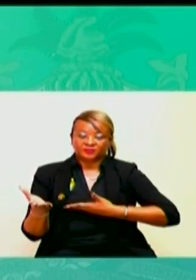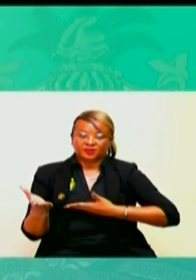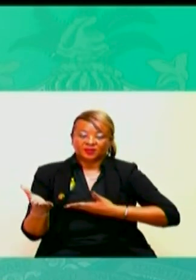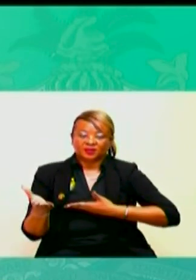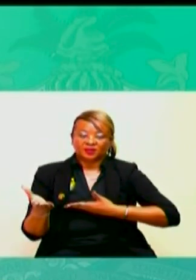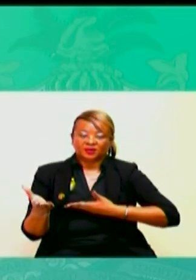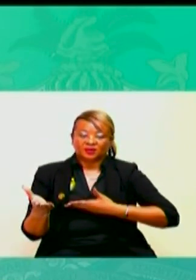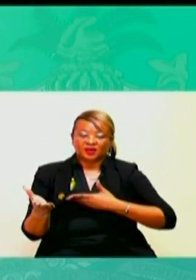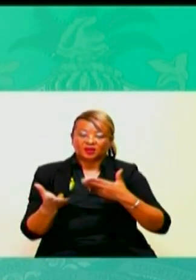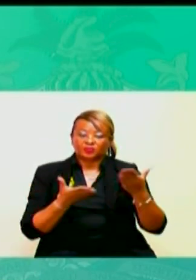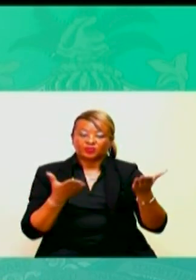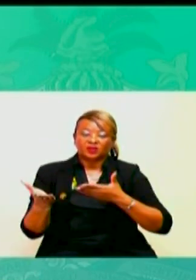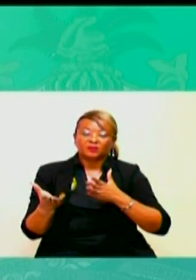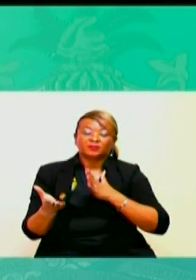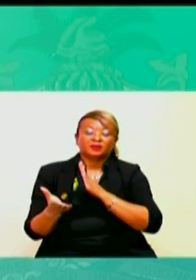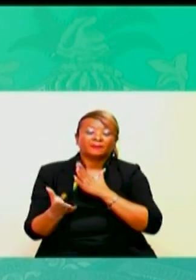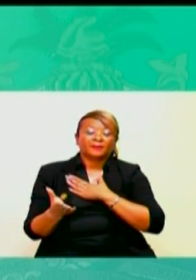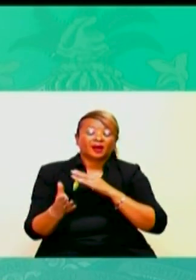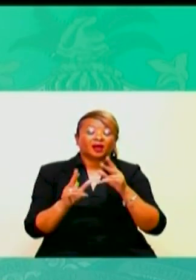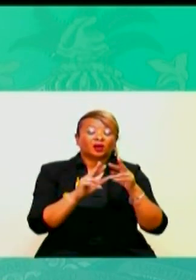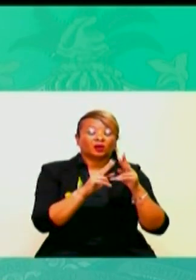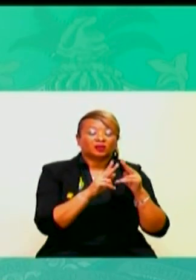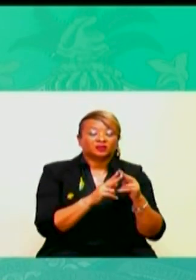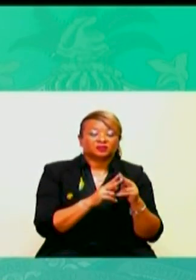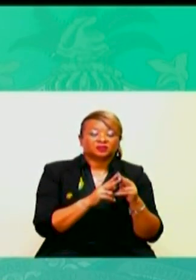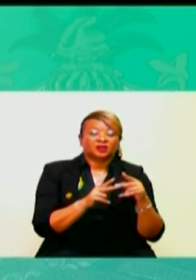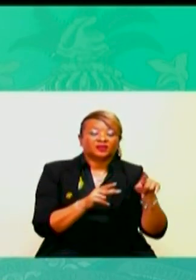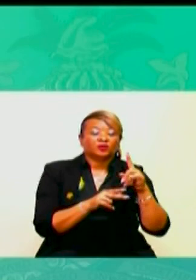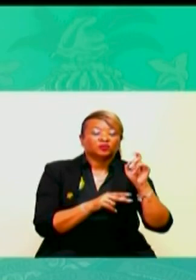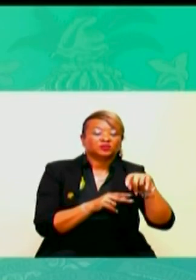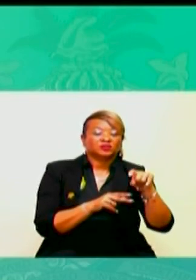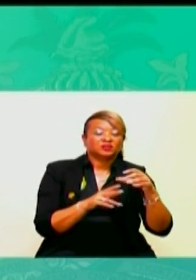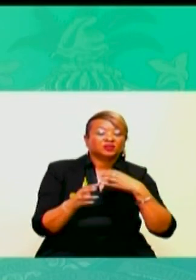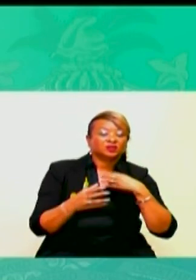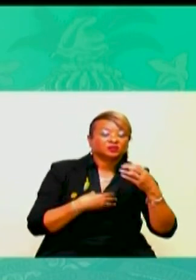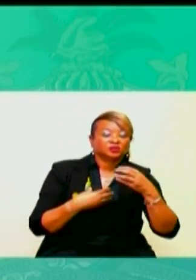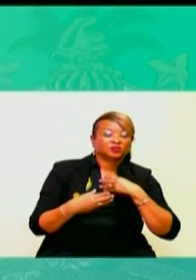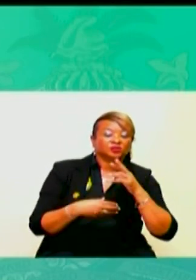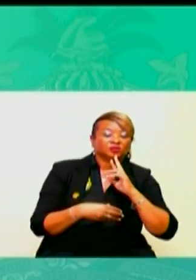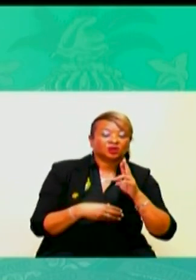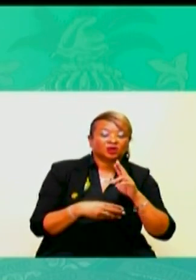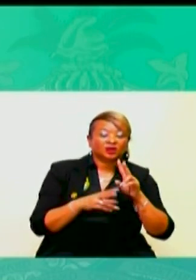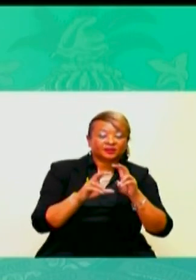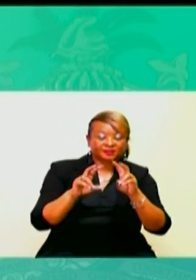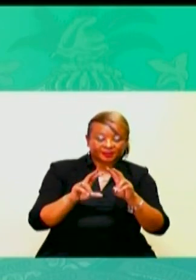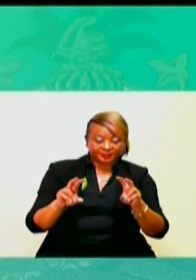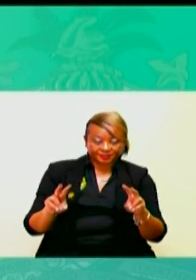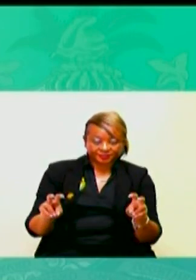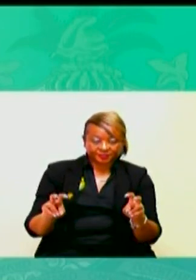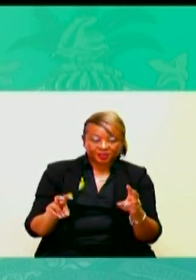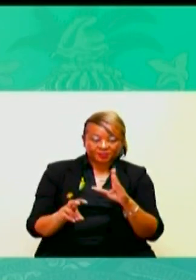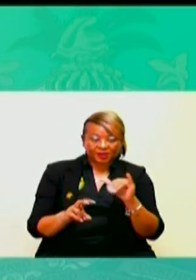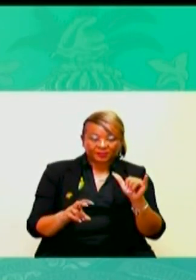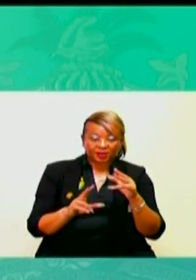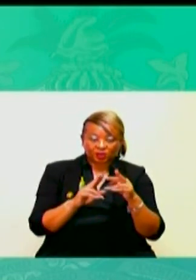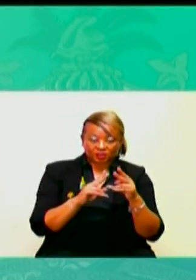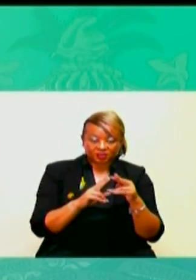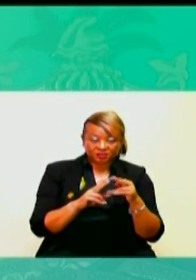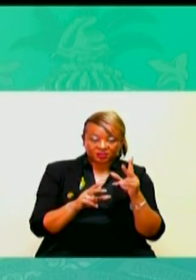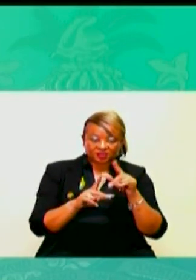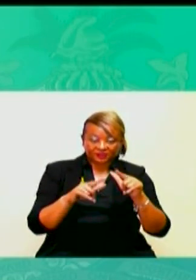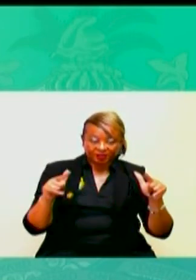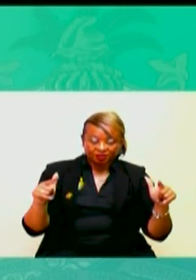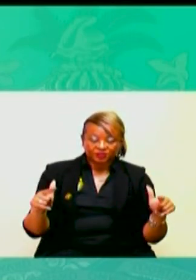document them and bring them to my colleagues. Those needs and concerns are assessed by my colleagues in the